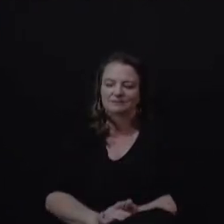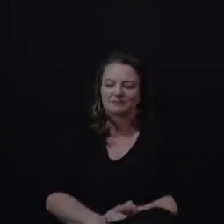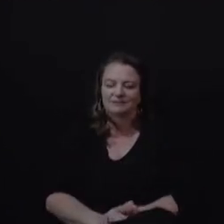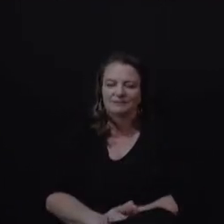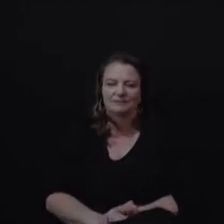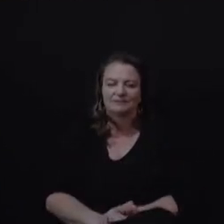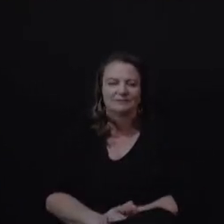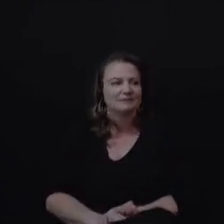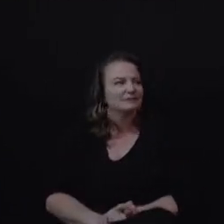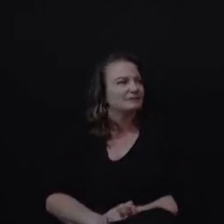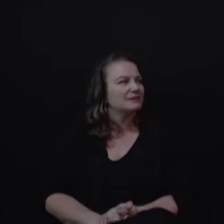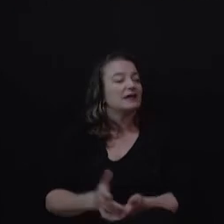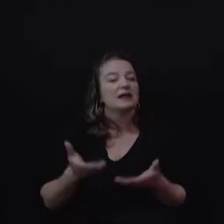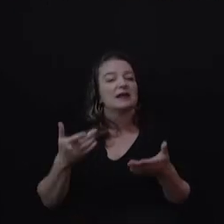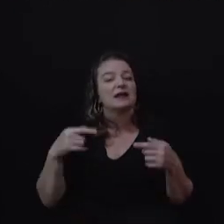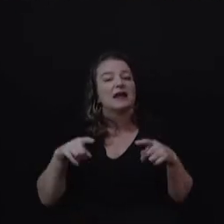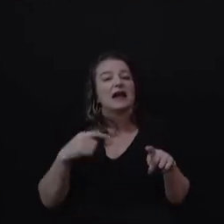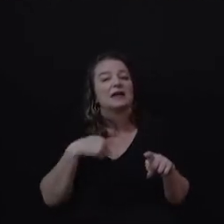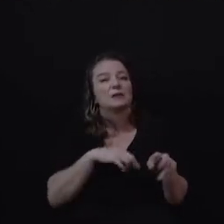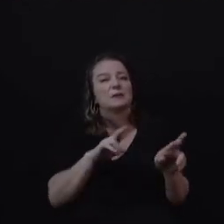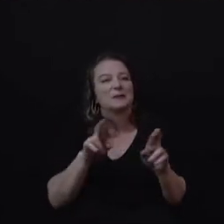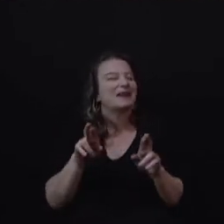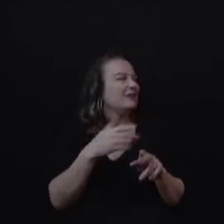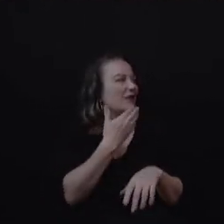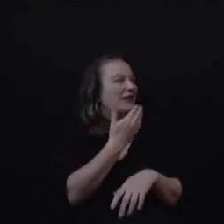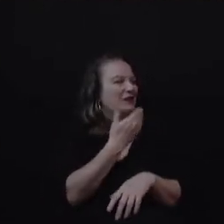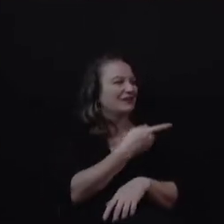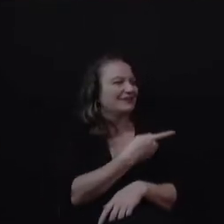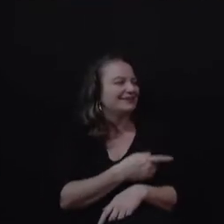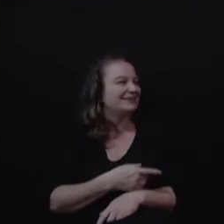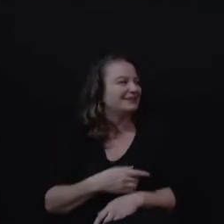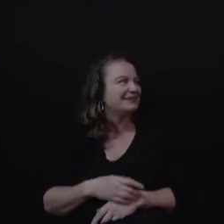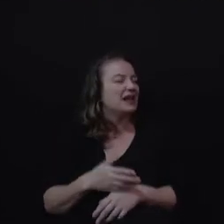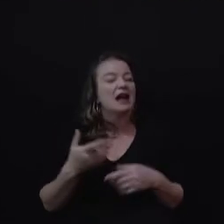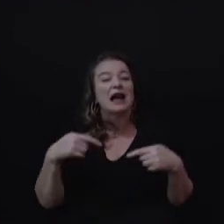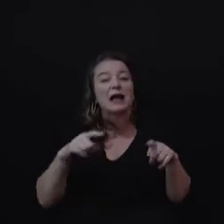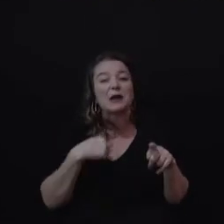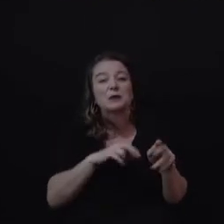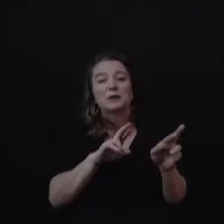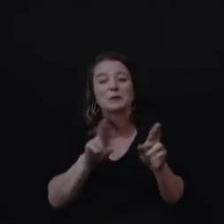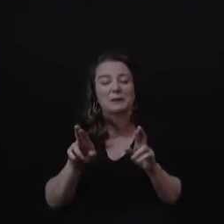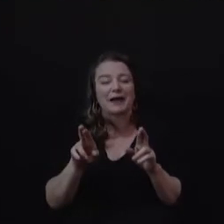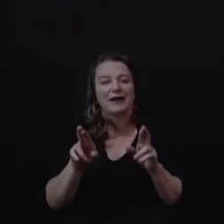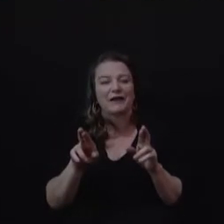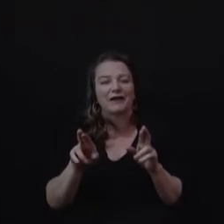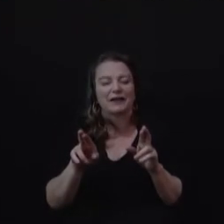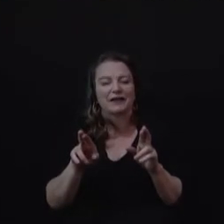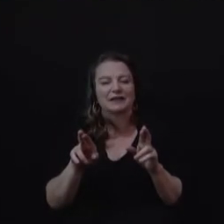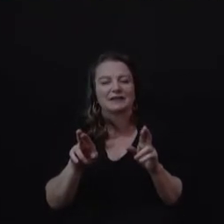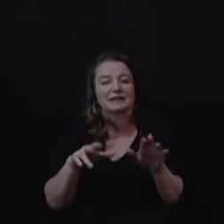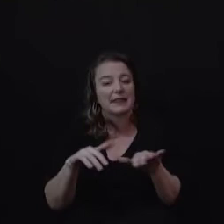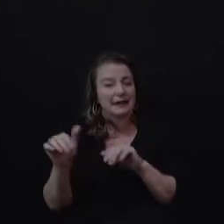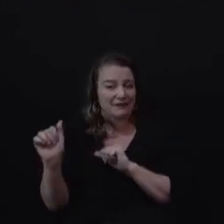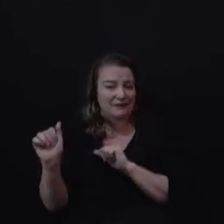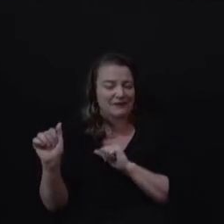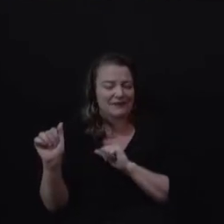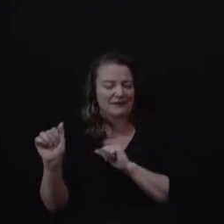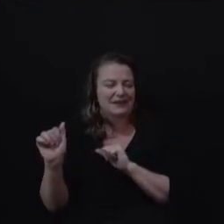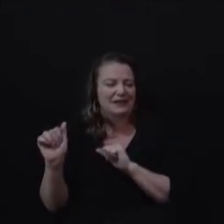As we prepare, thank you, brother. As we prepare to leave today, we